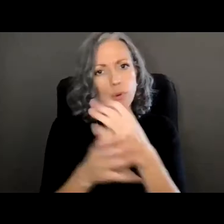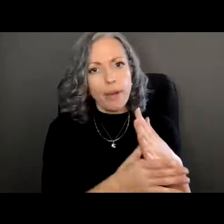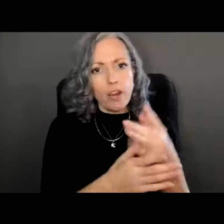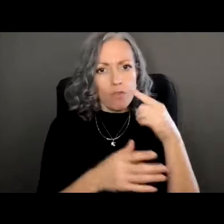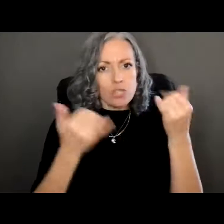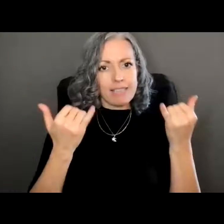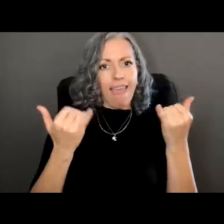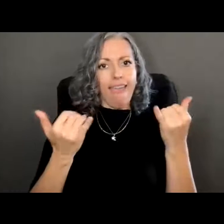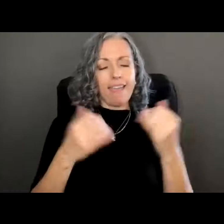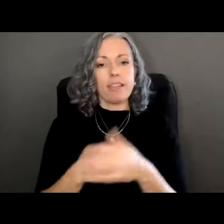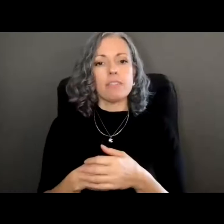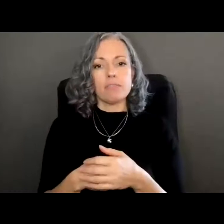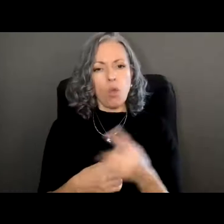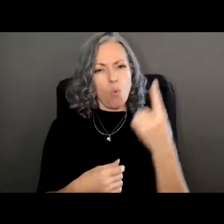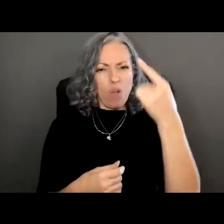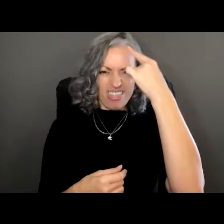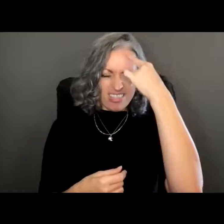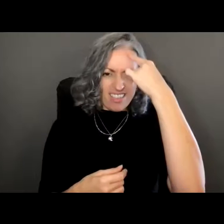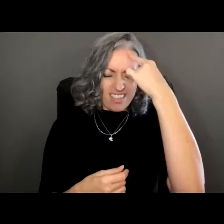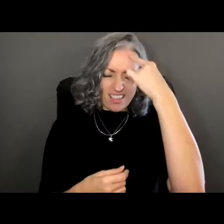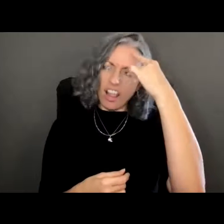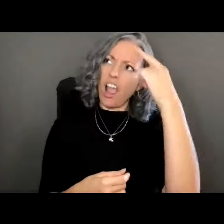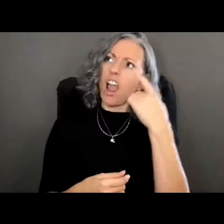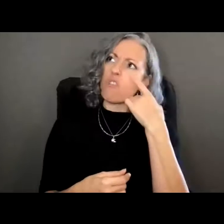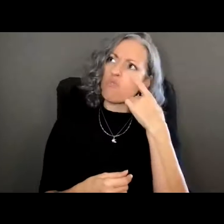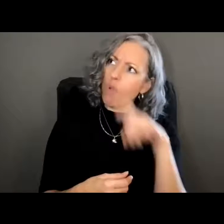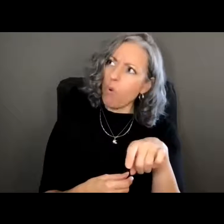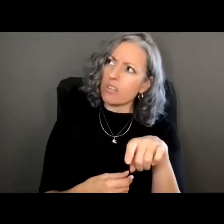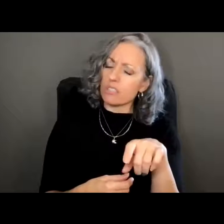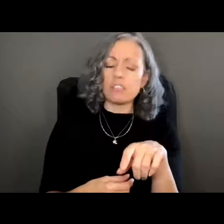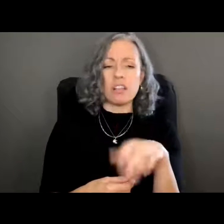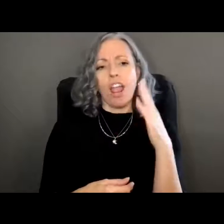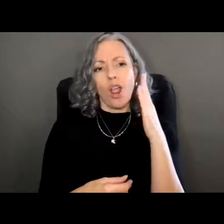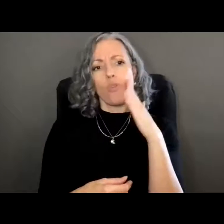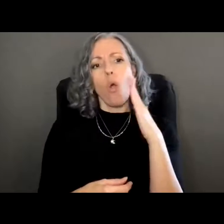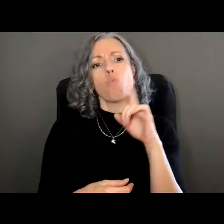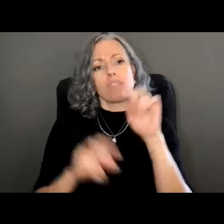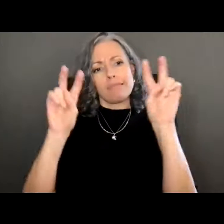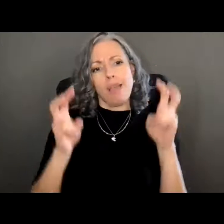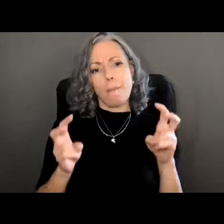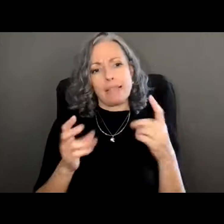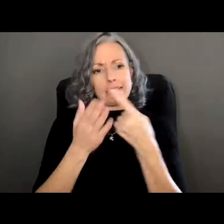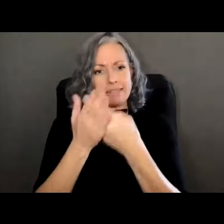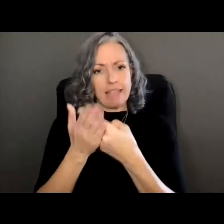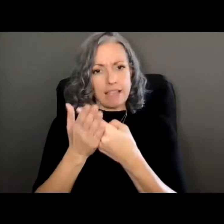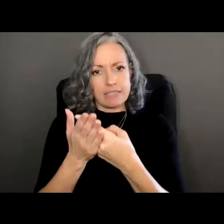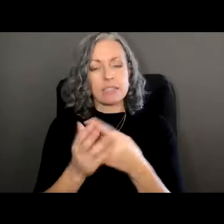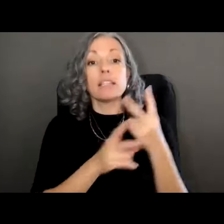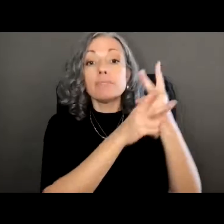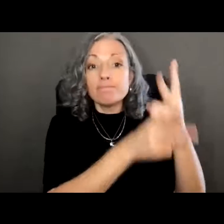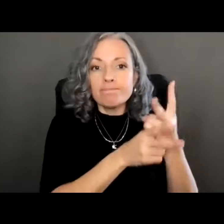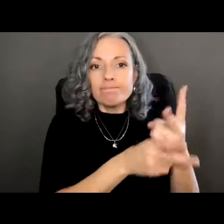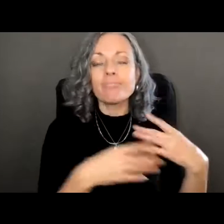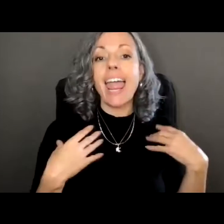here today. And one of the things that really stood out to me, and I know will be a topic of today's discussion, is caregiver